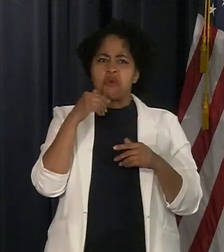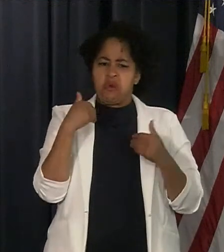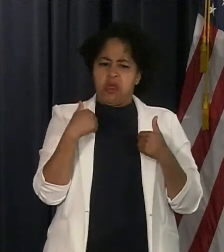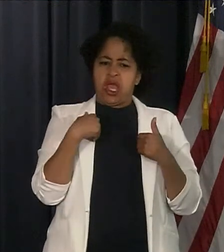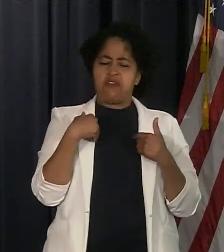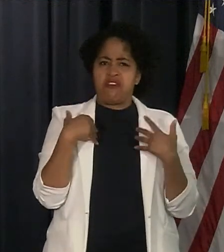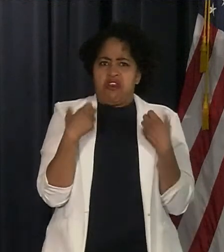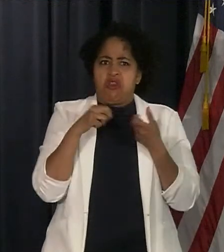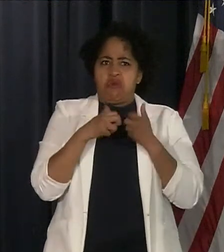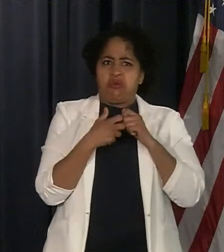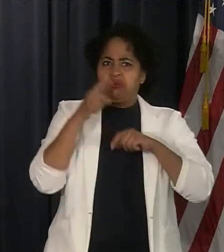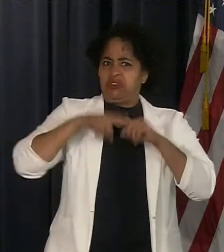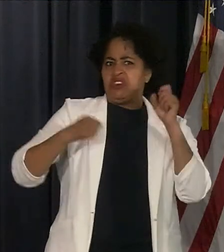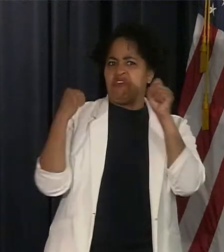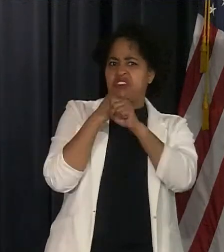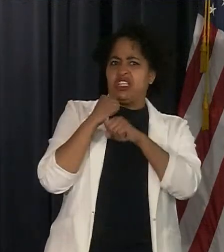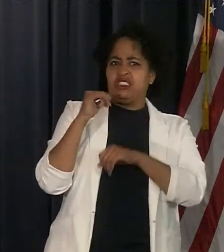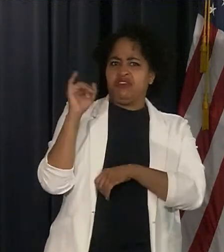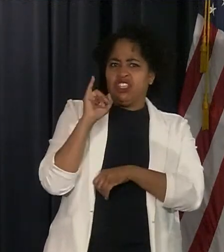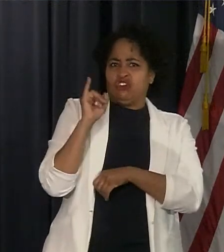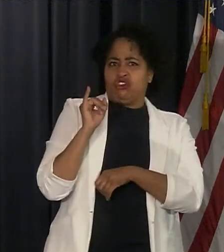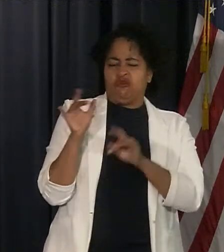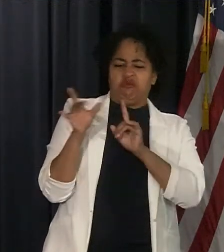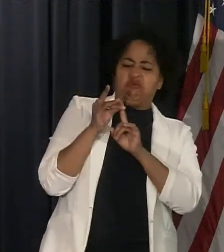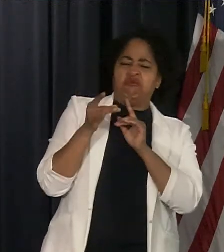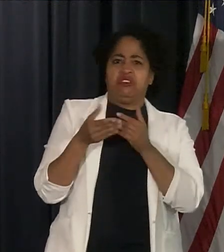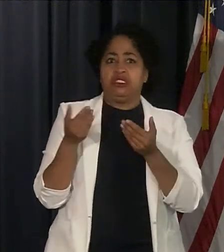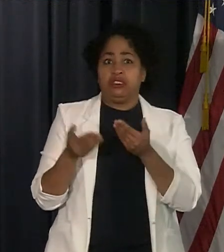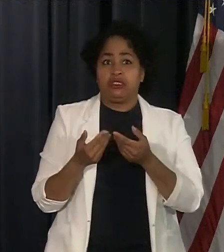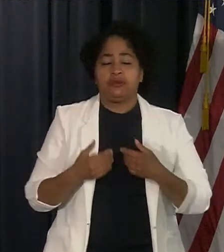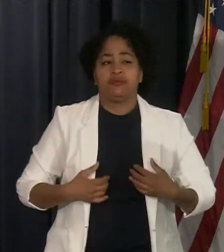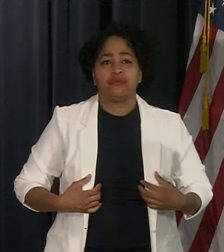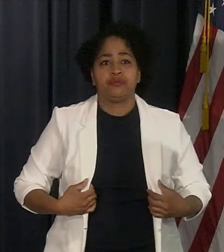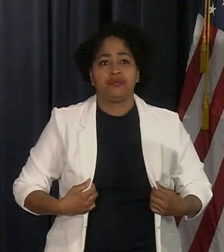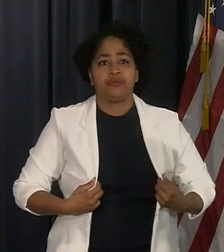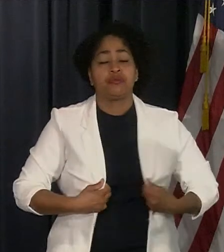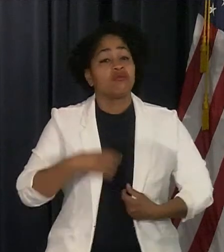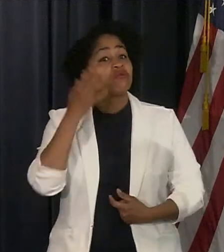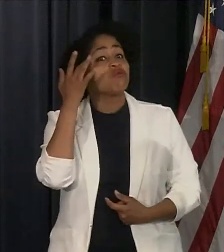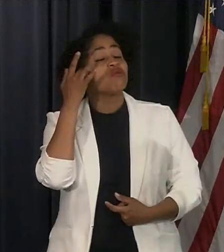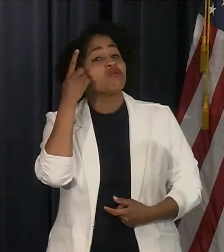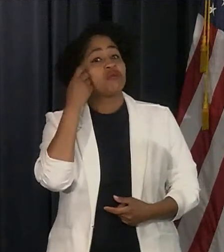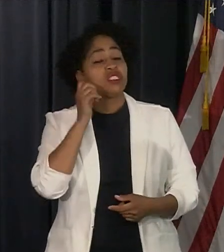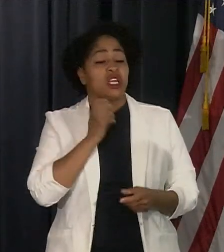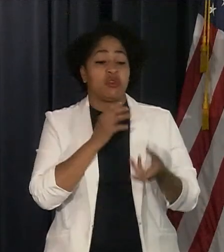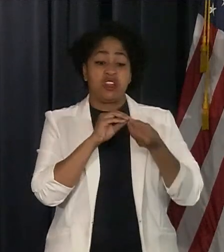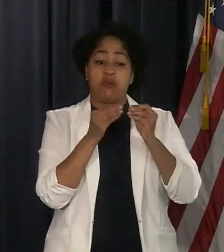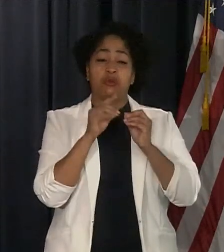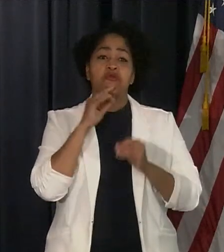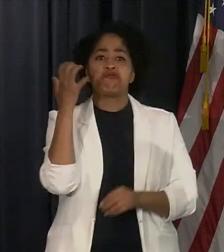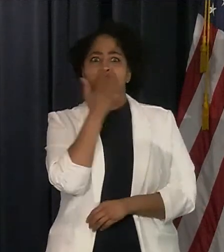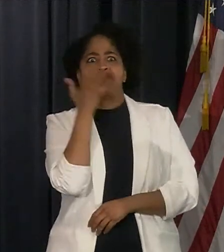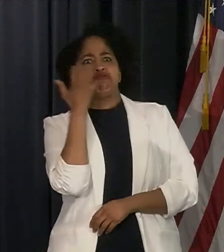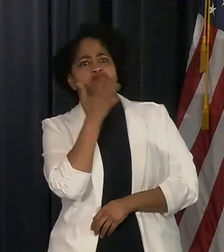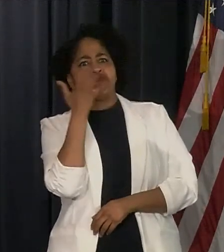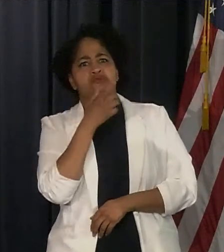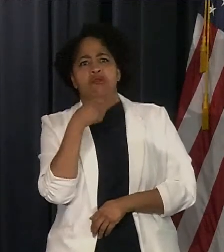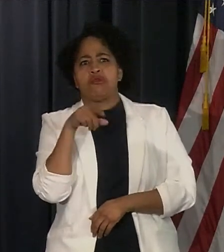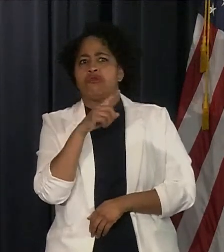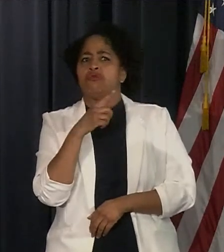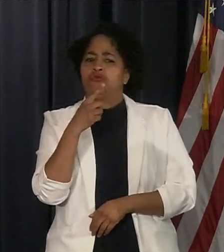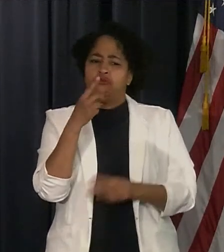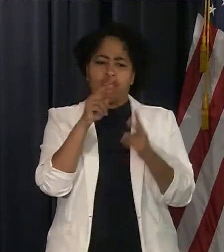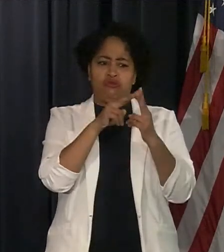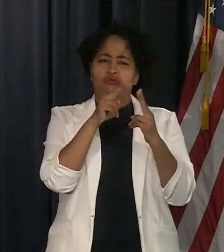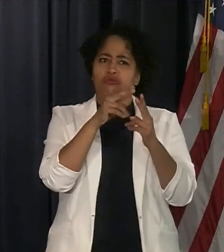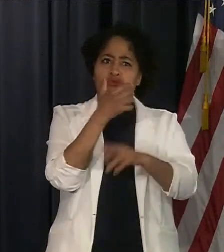why they did it. The record has been remarkable. Pfizer and Moderna vaccines are going to go